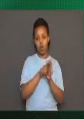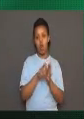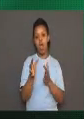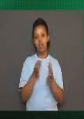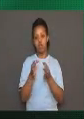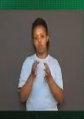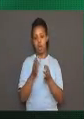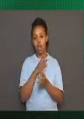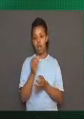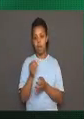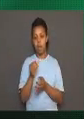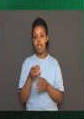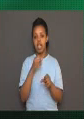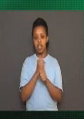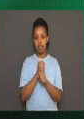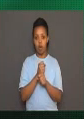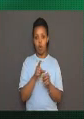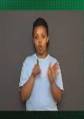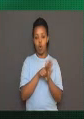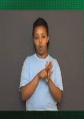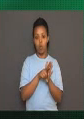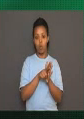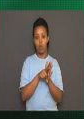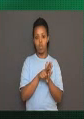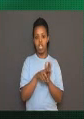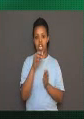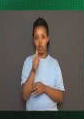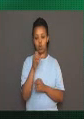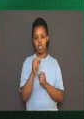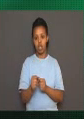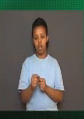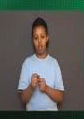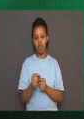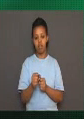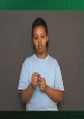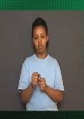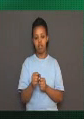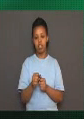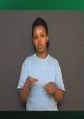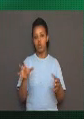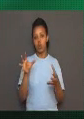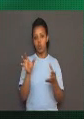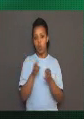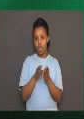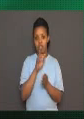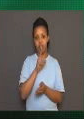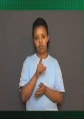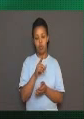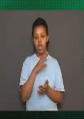He formulated the law of independent assortment, which states that